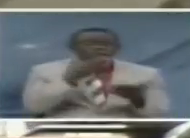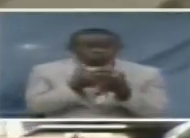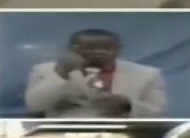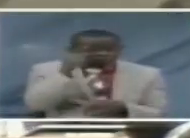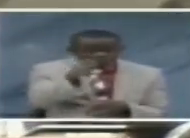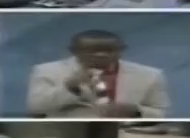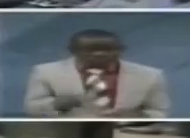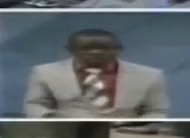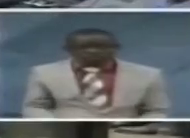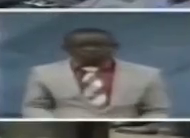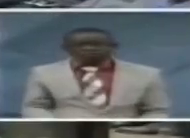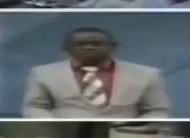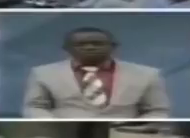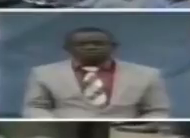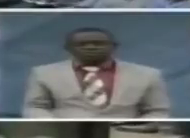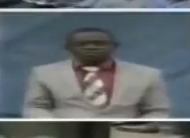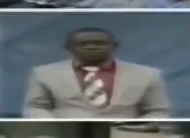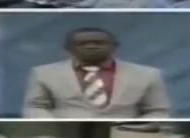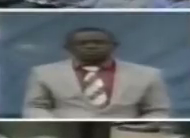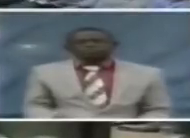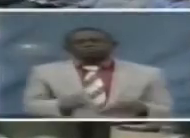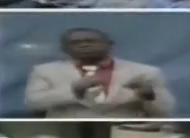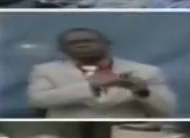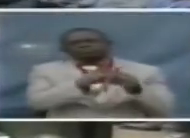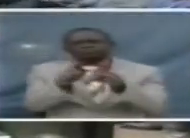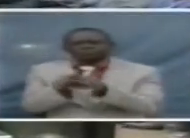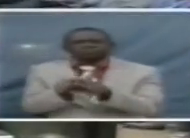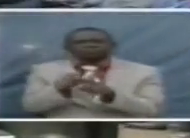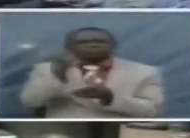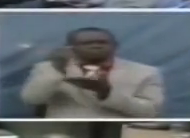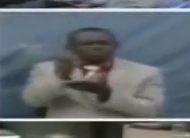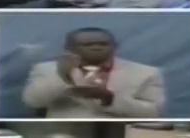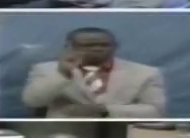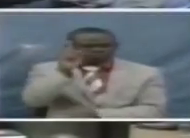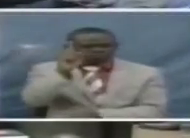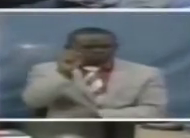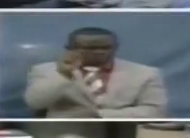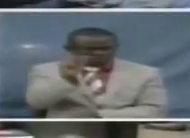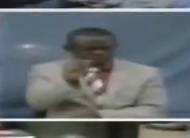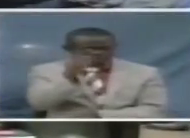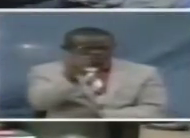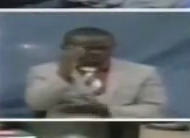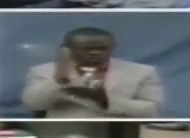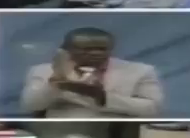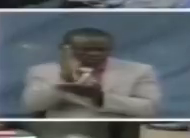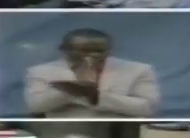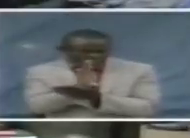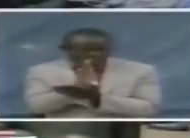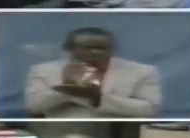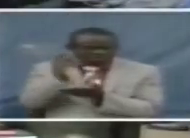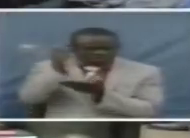That will be good for you. I I have also